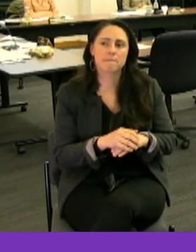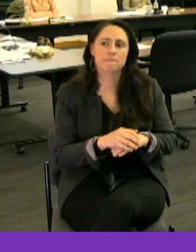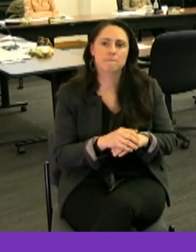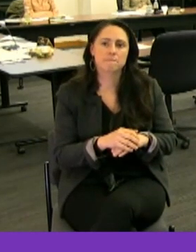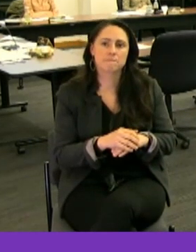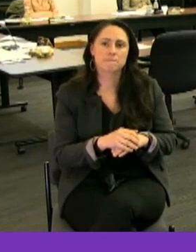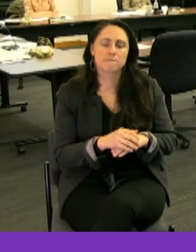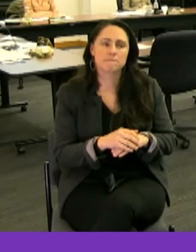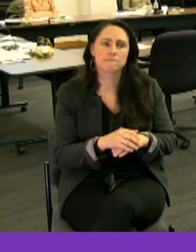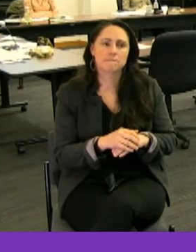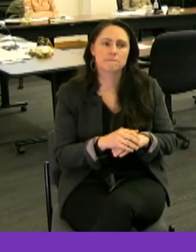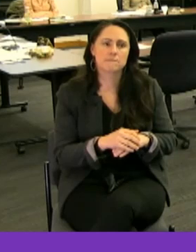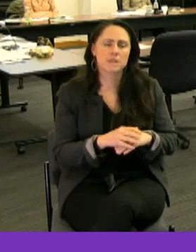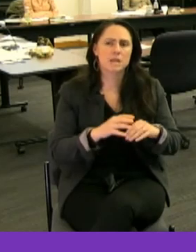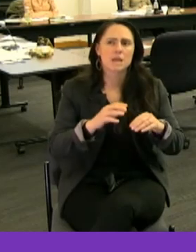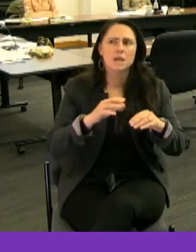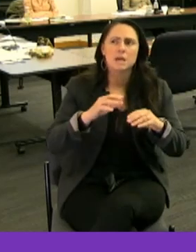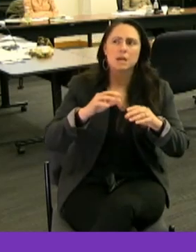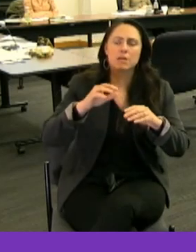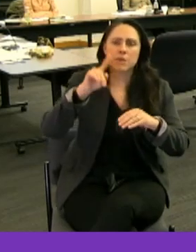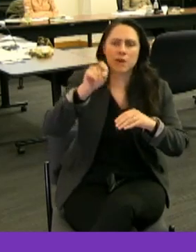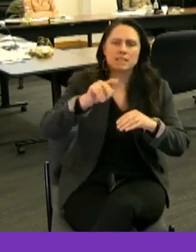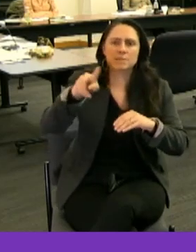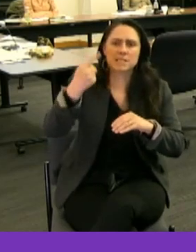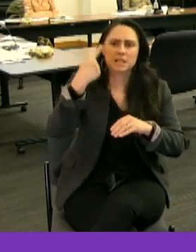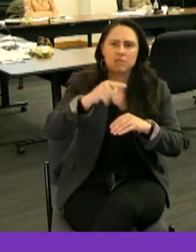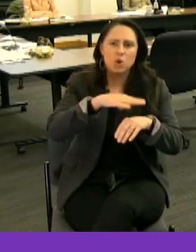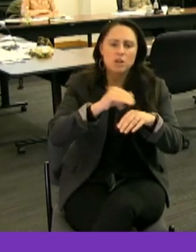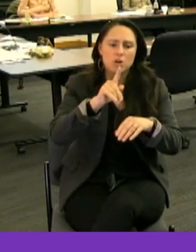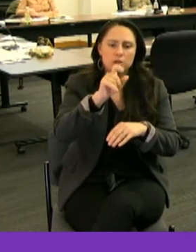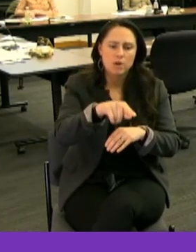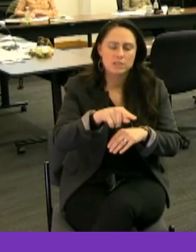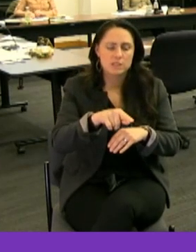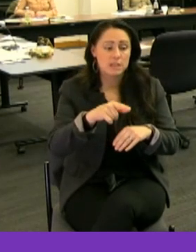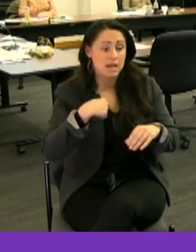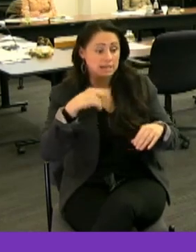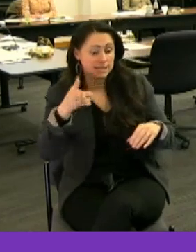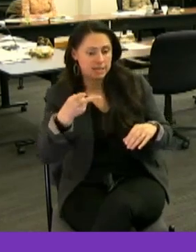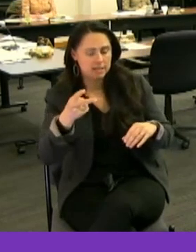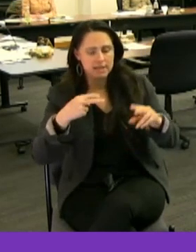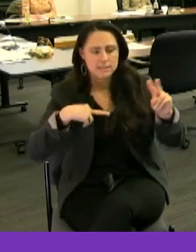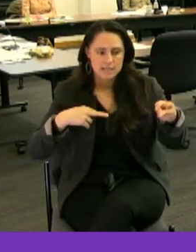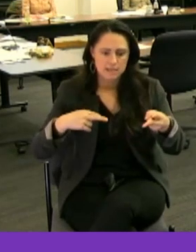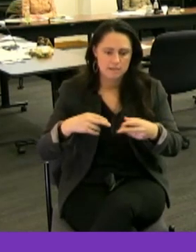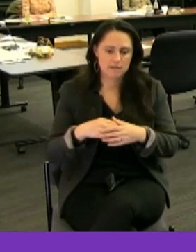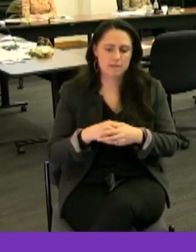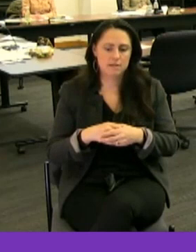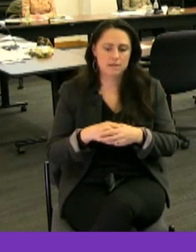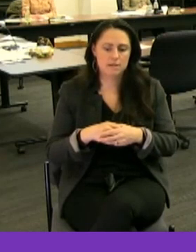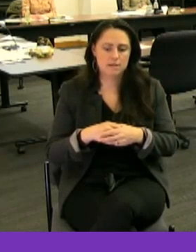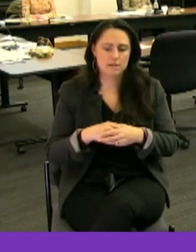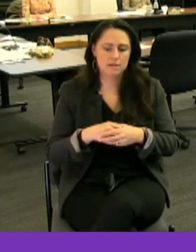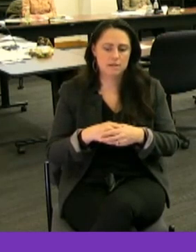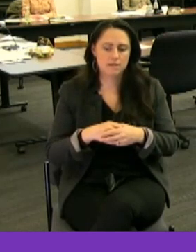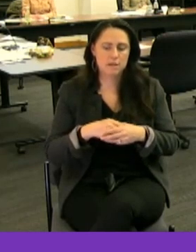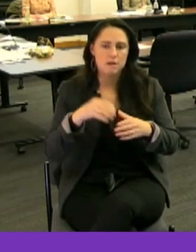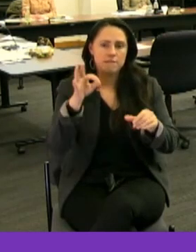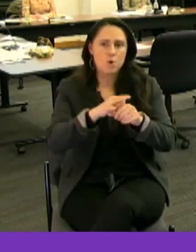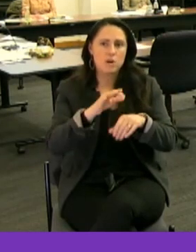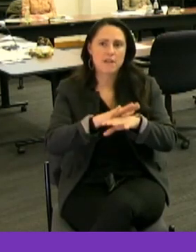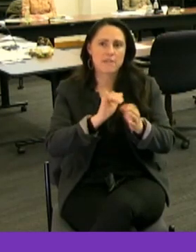Made the motion. To end the debate, there has to be a second for a follow question. Yes. You want to second it? Second, Vote on that.